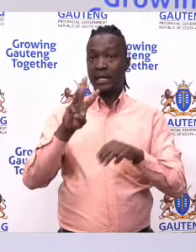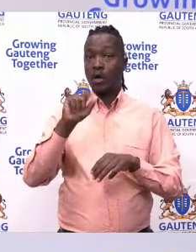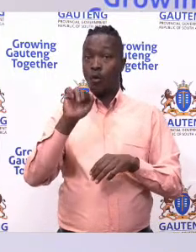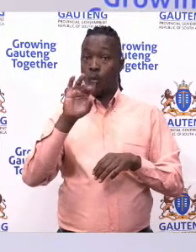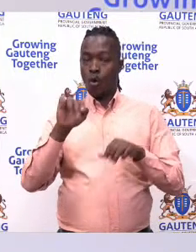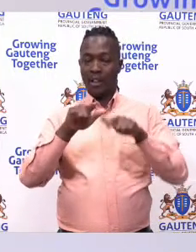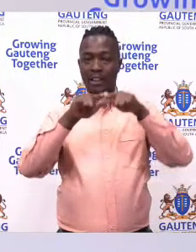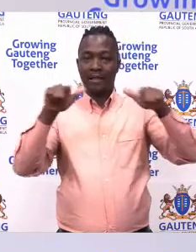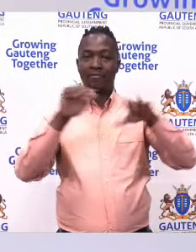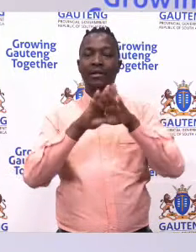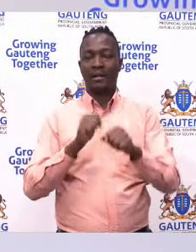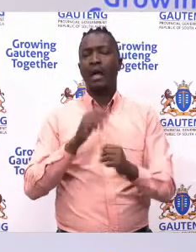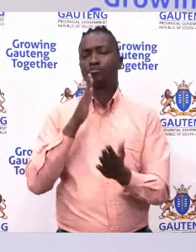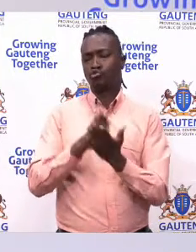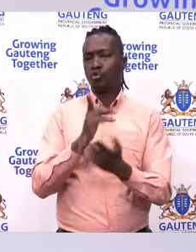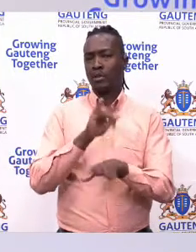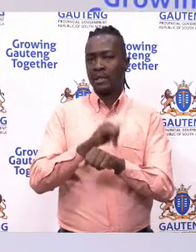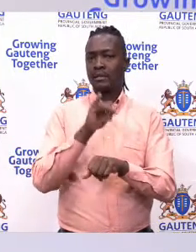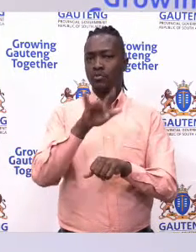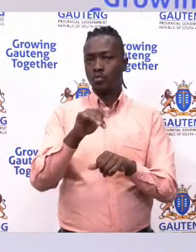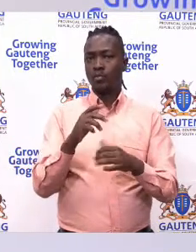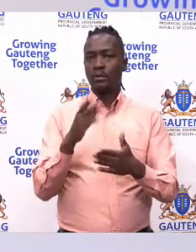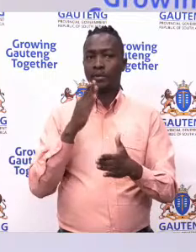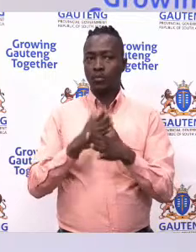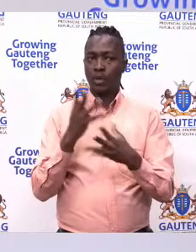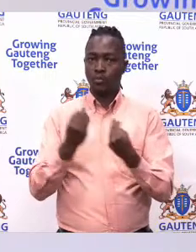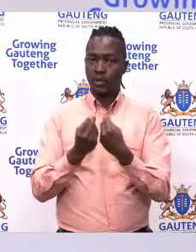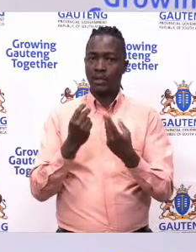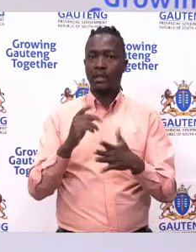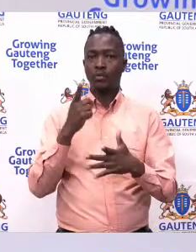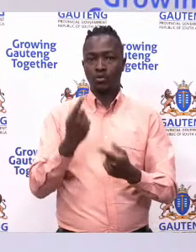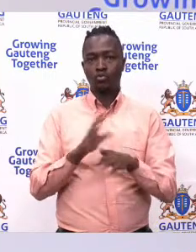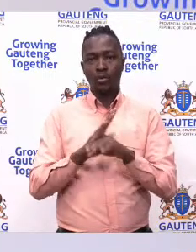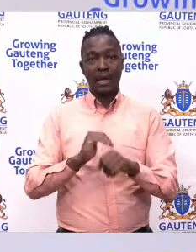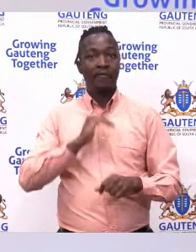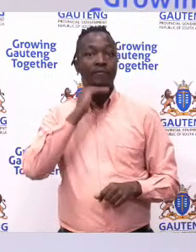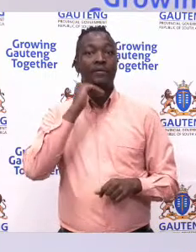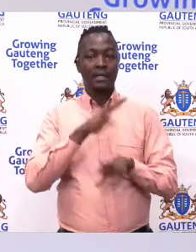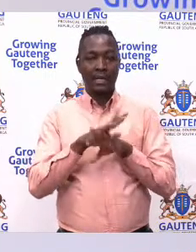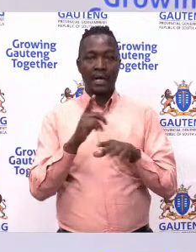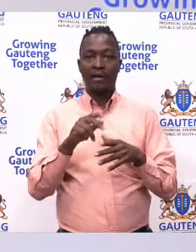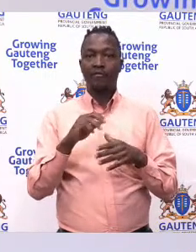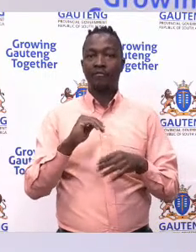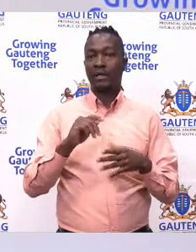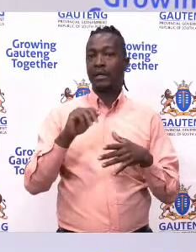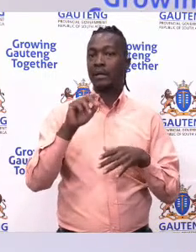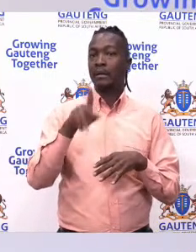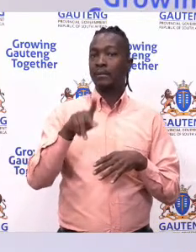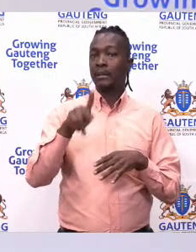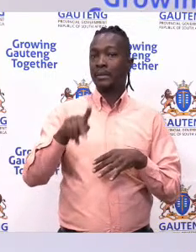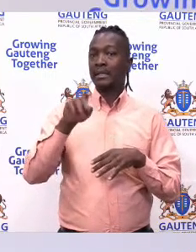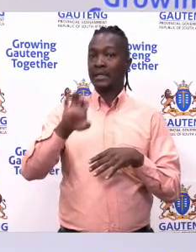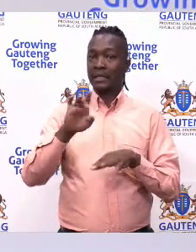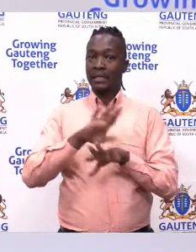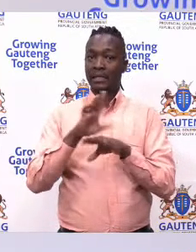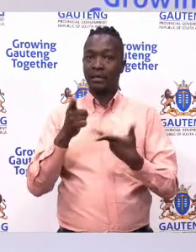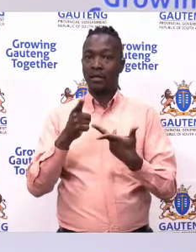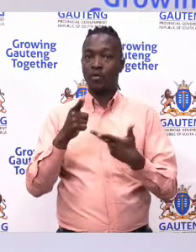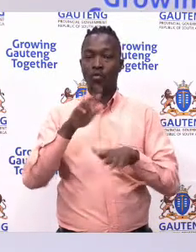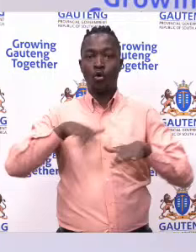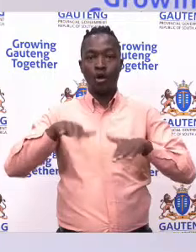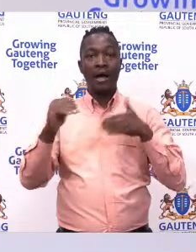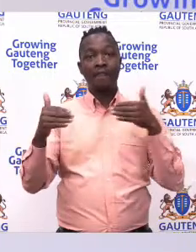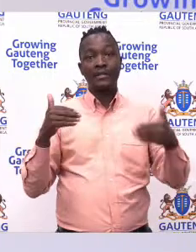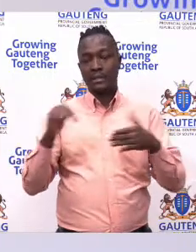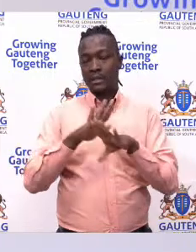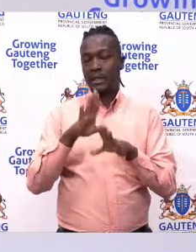certain that that will be dealt with because we do have enough PPE provided for all our facilities. And this also